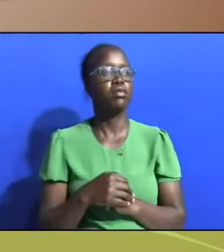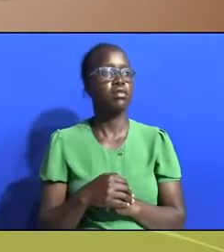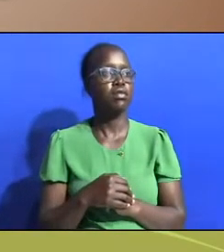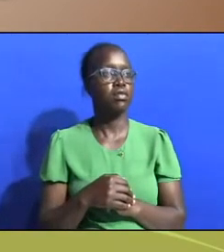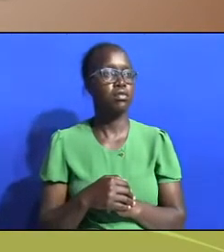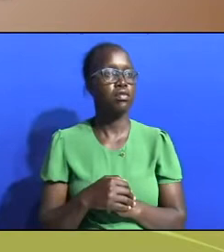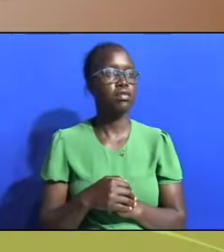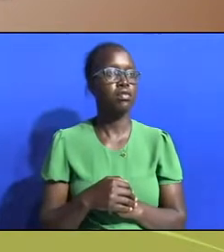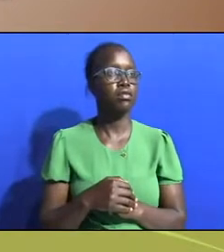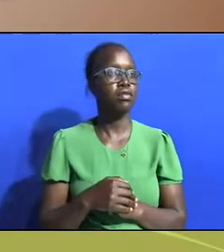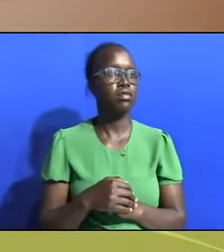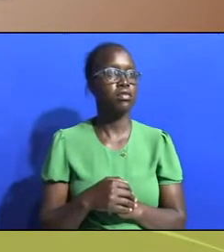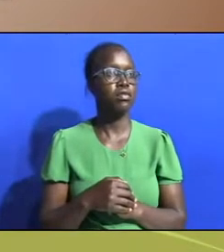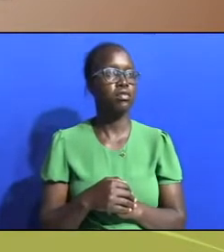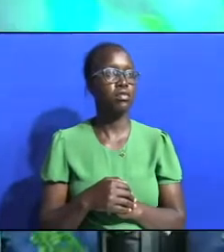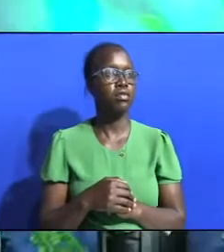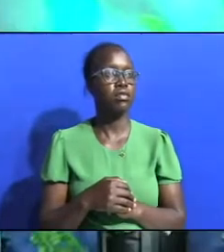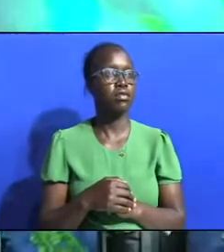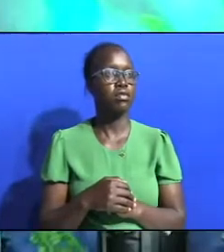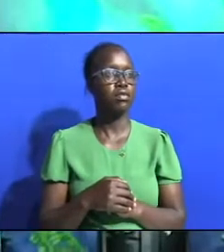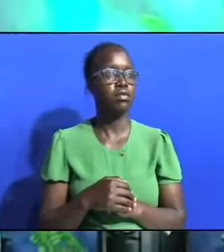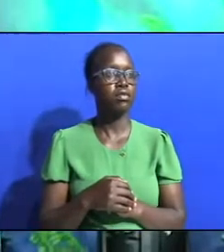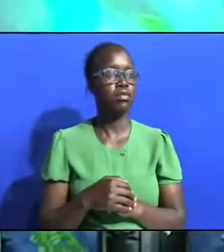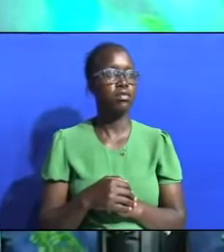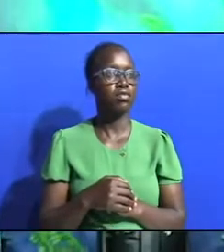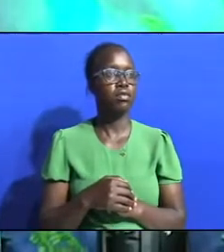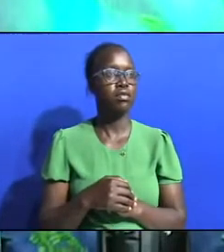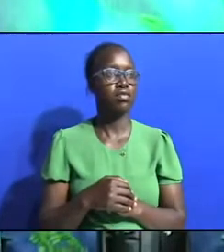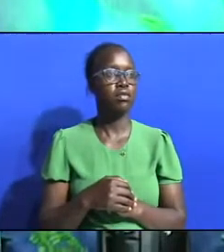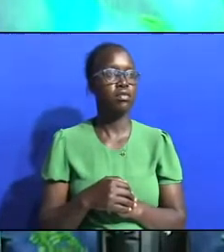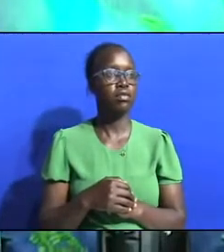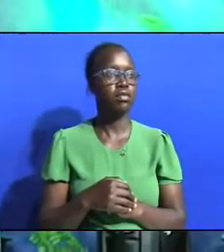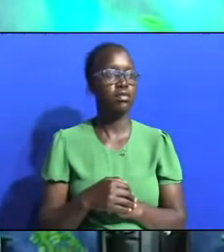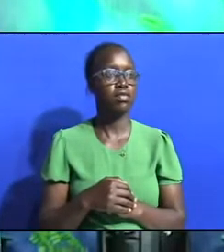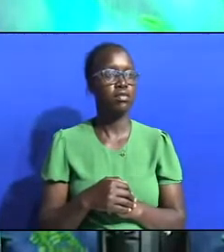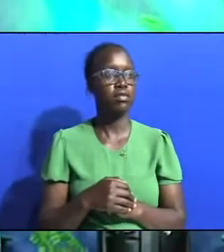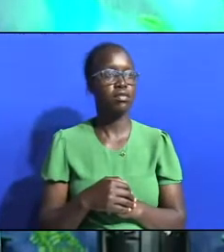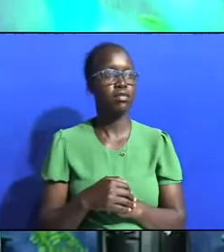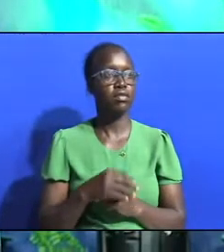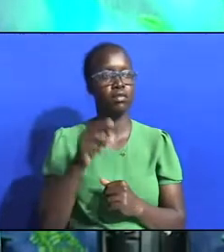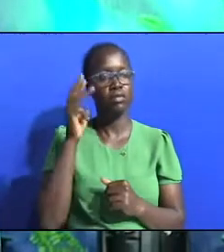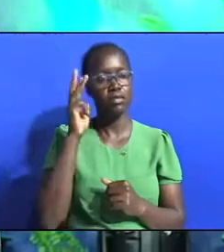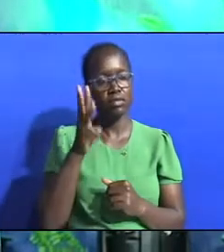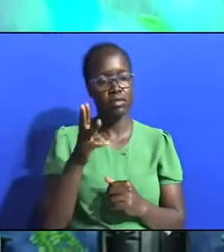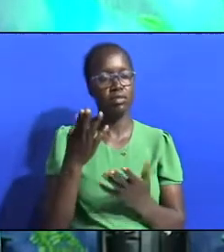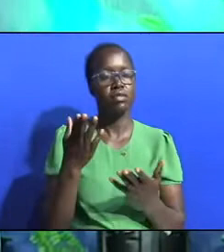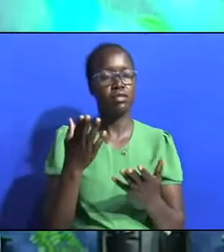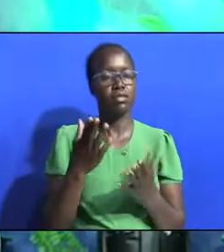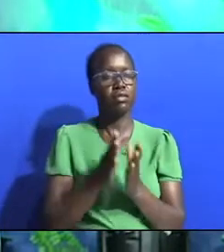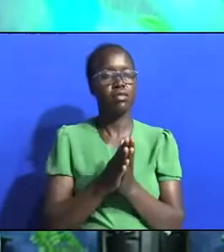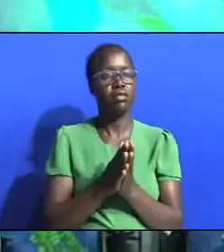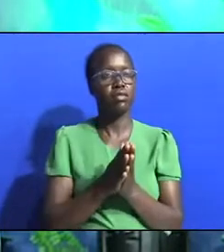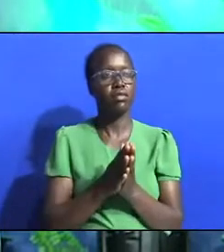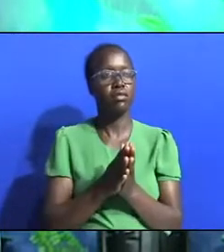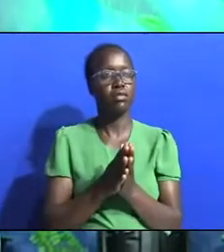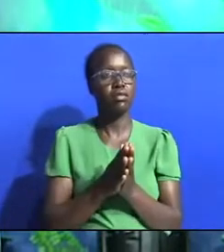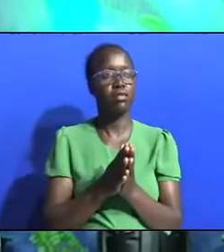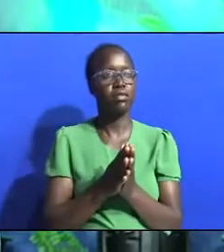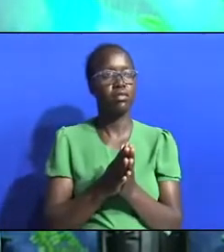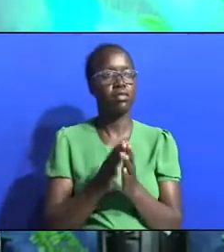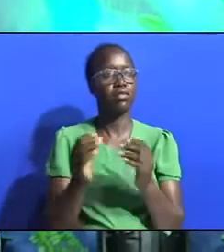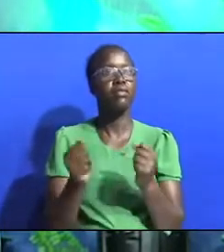Oh, fantastic. So, the will, you remember, the special mental power that